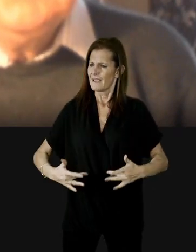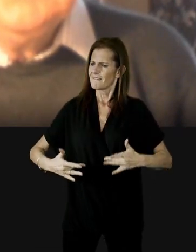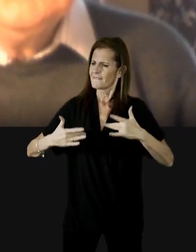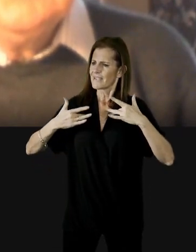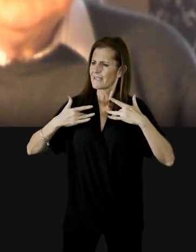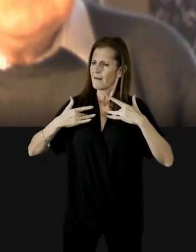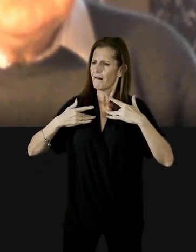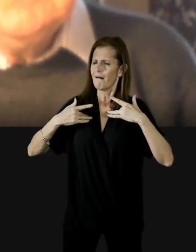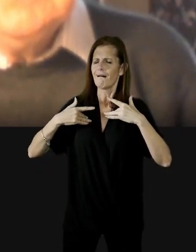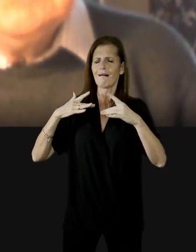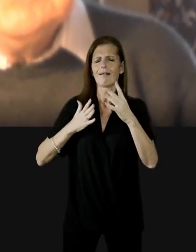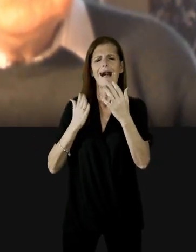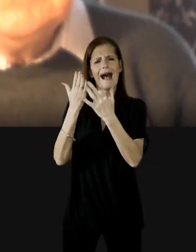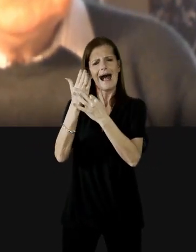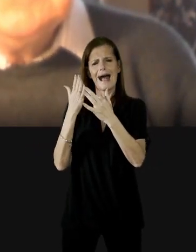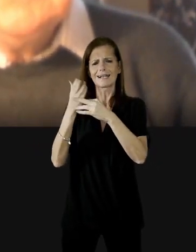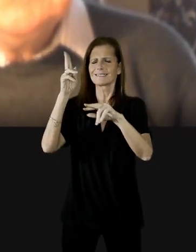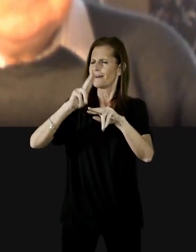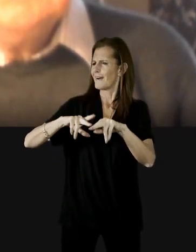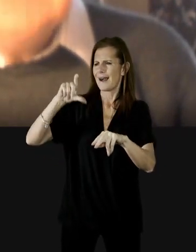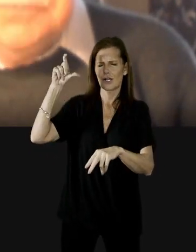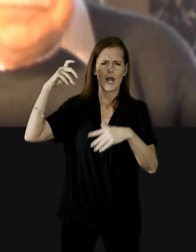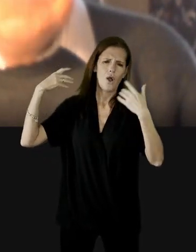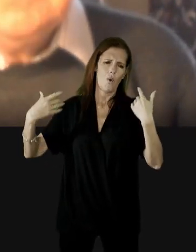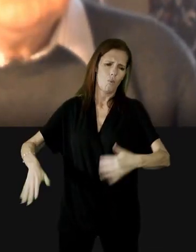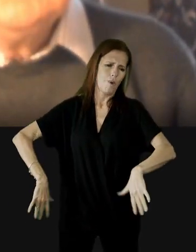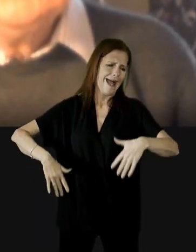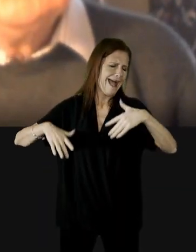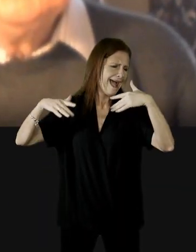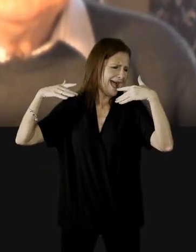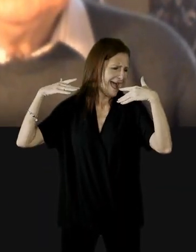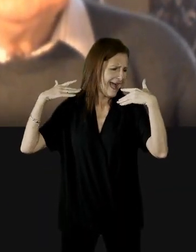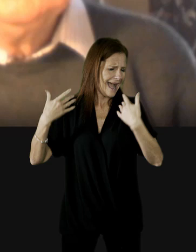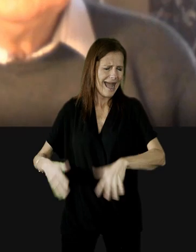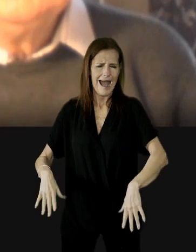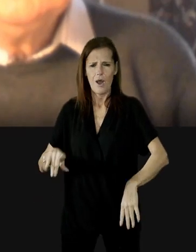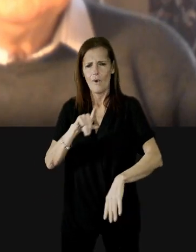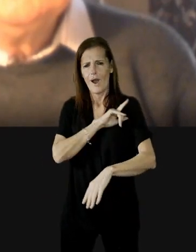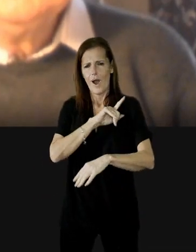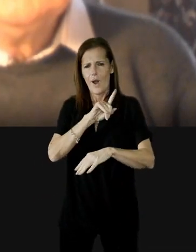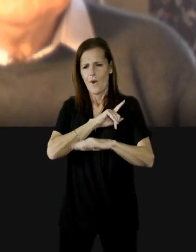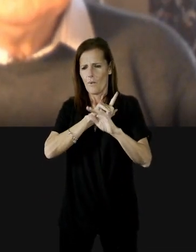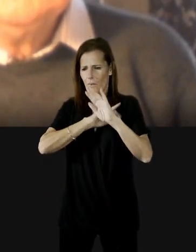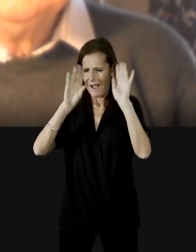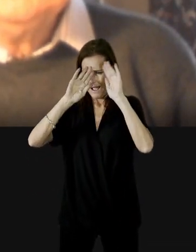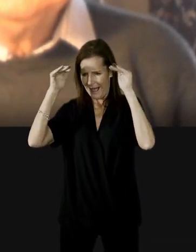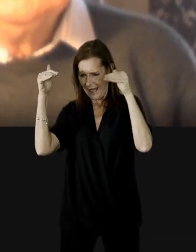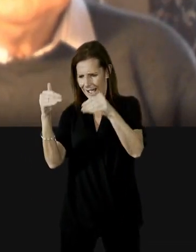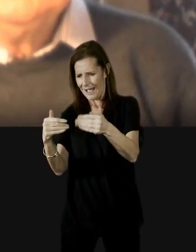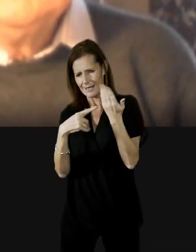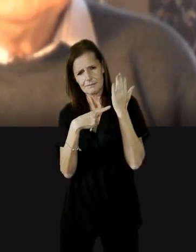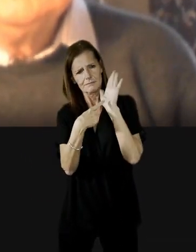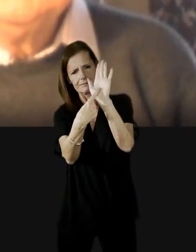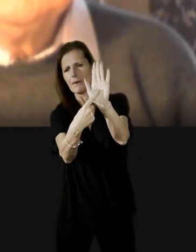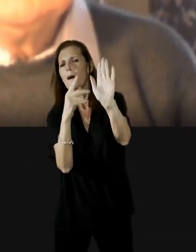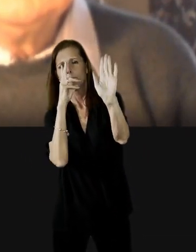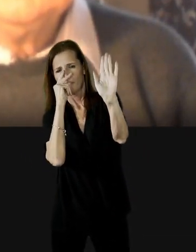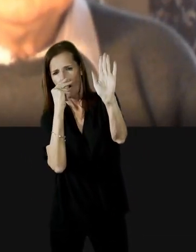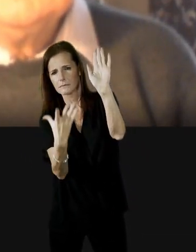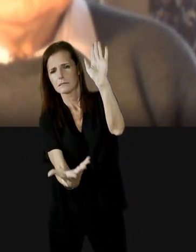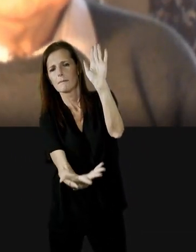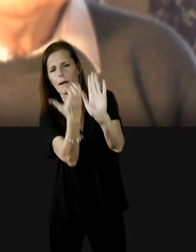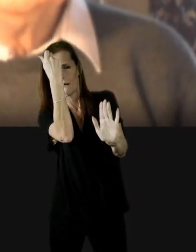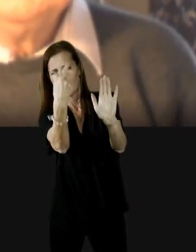real Trojan horse within tourism, because it provides a focus of the art of what is possible.